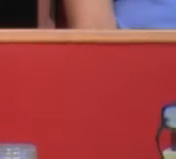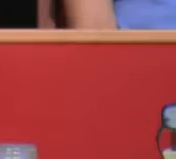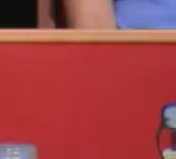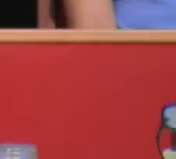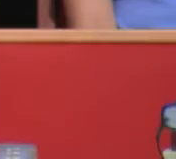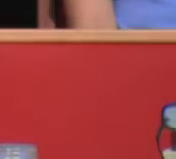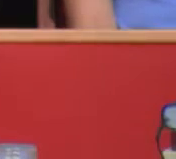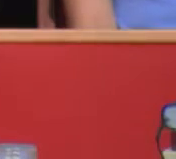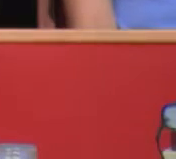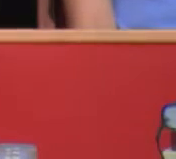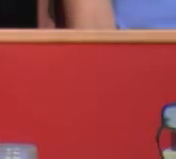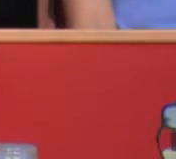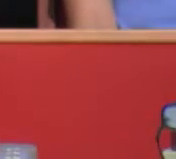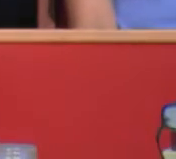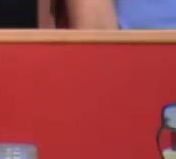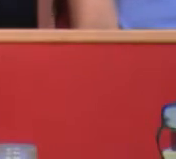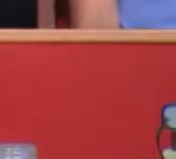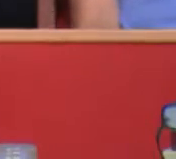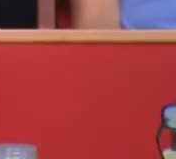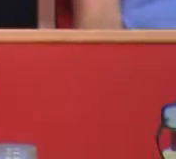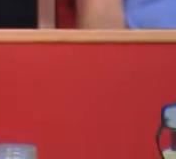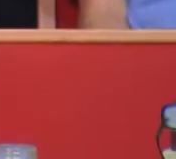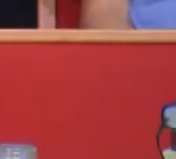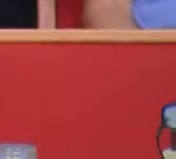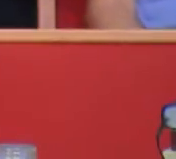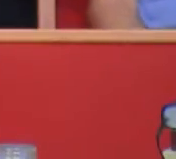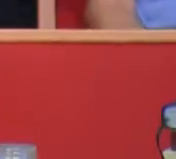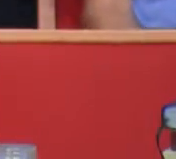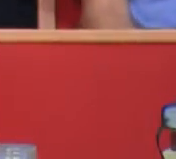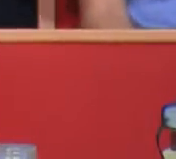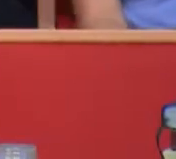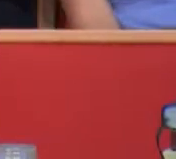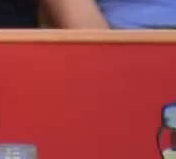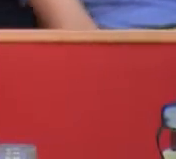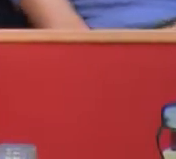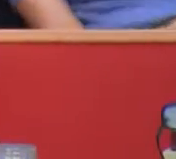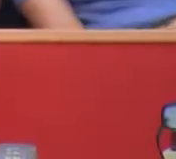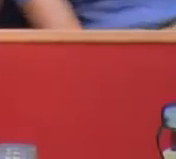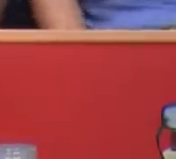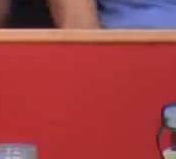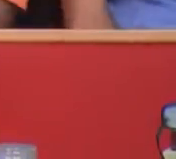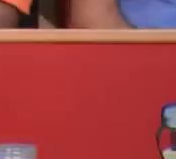church casually dressed.